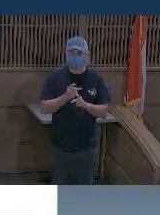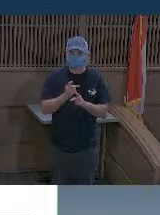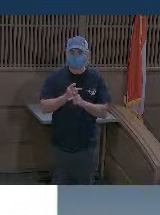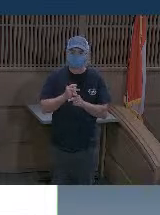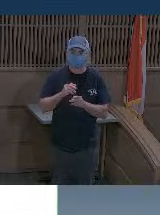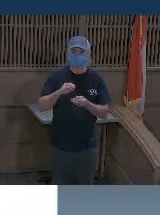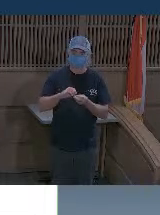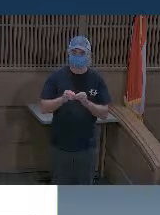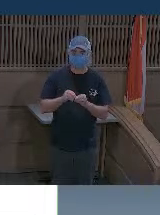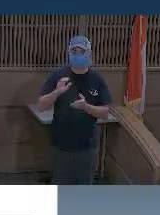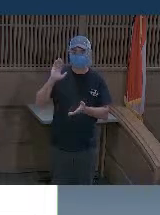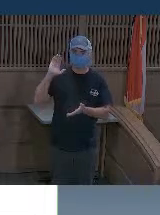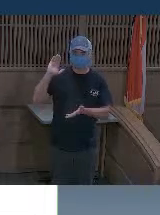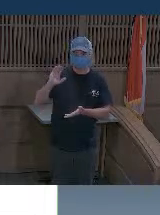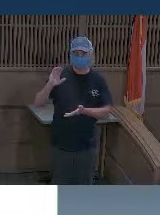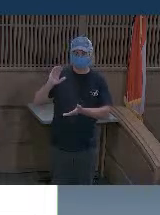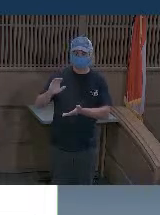surges.